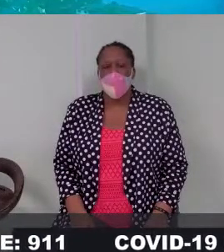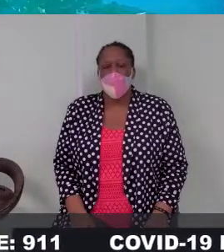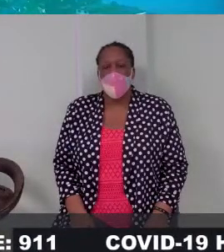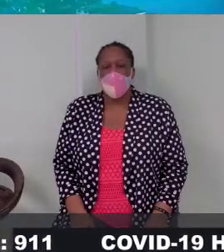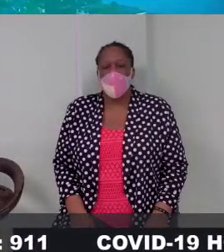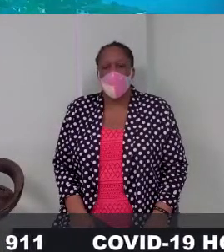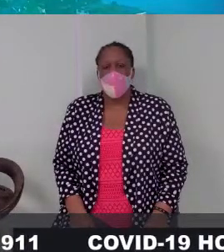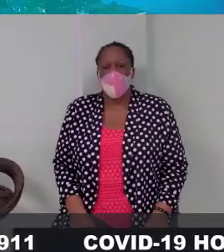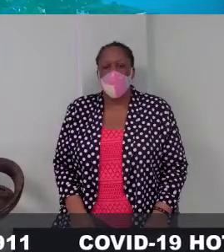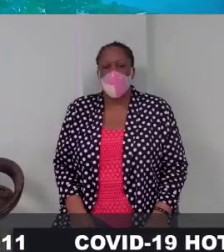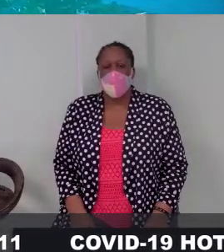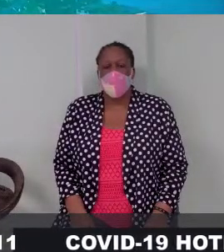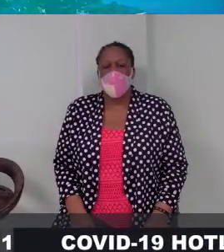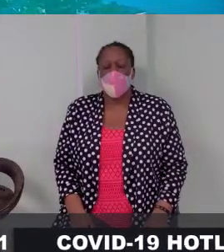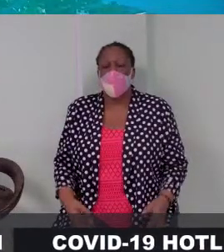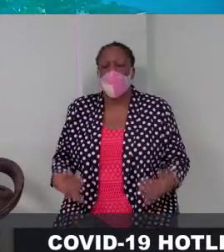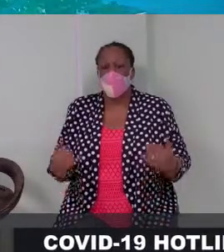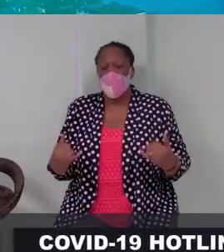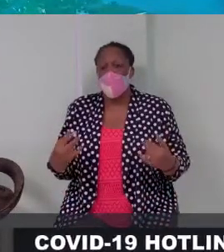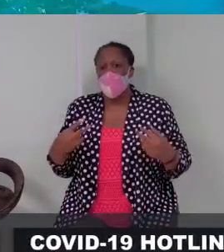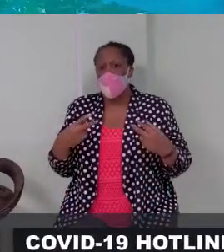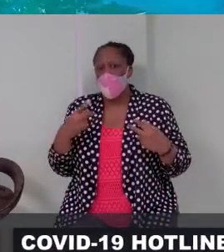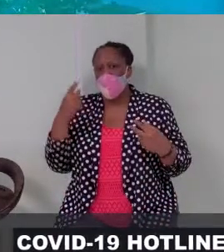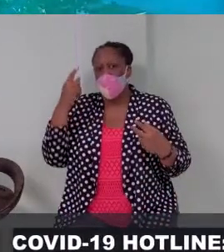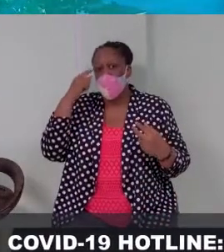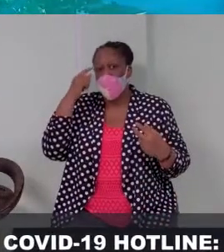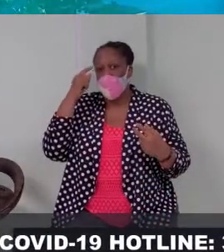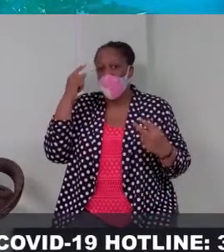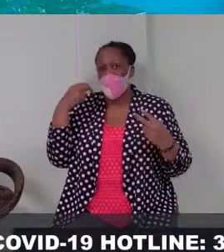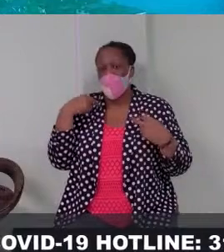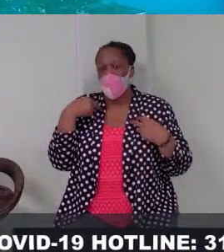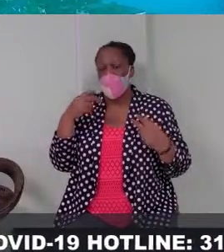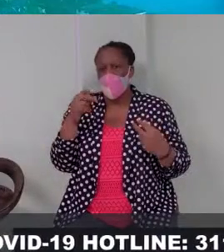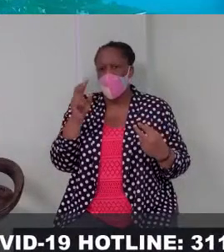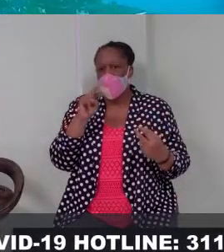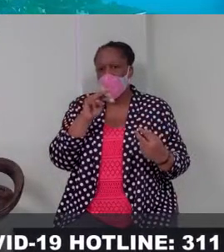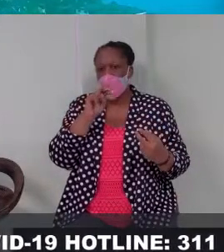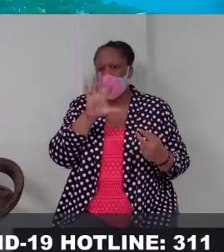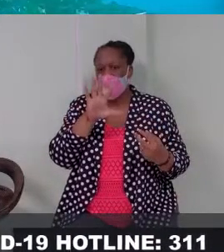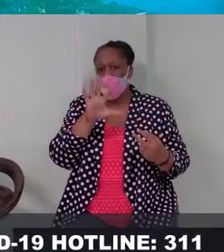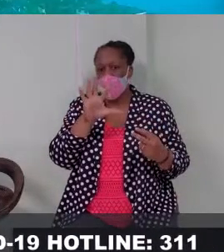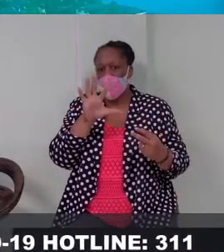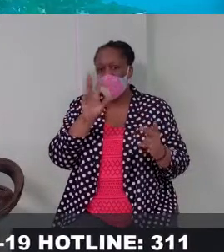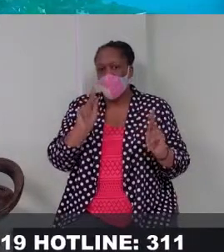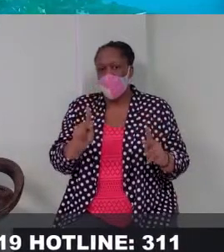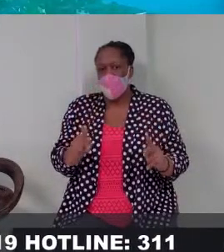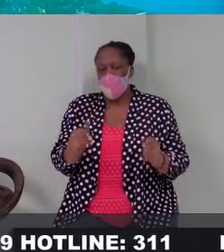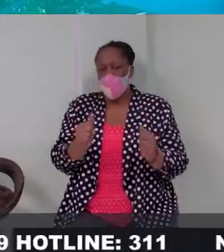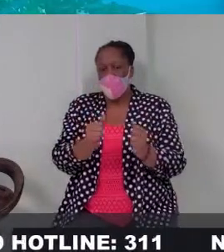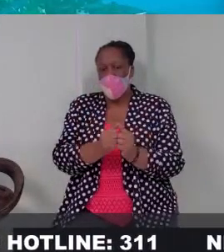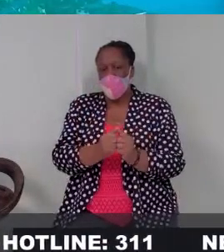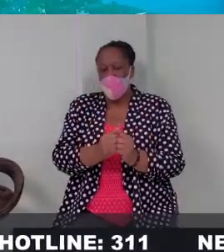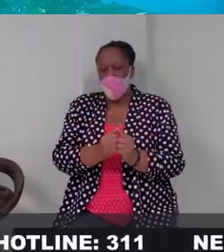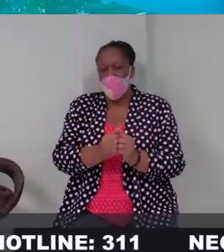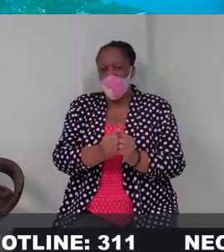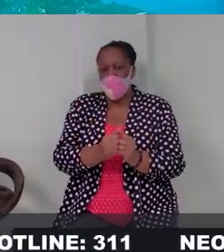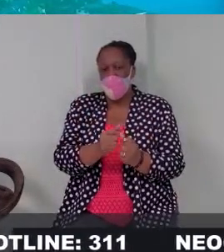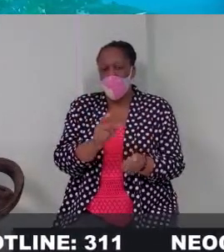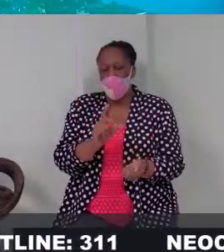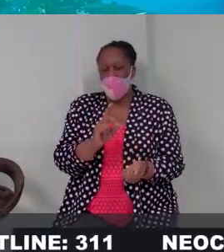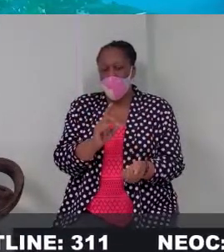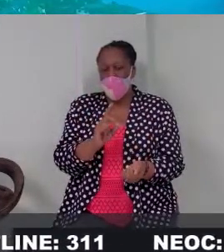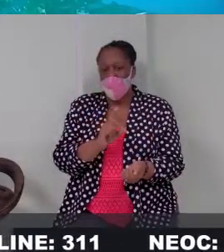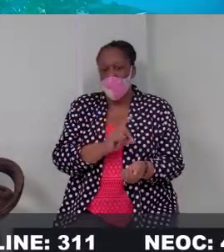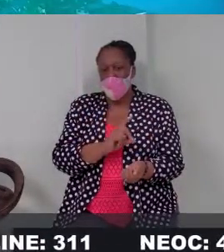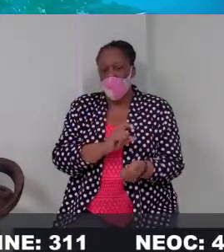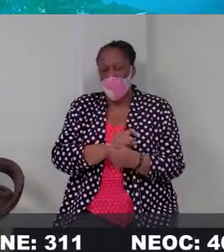Force, to give us the Health Emergency Operations Center situation report. Dr.